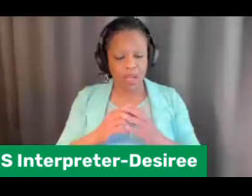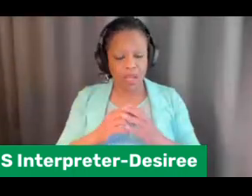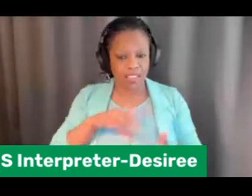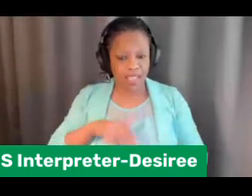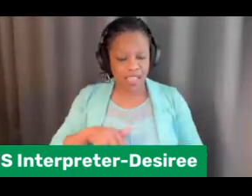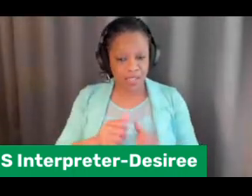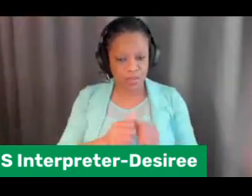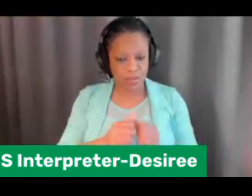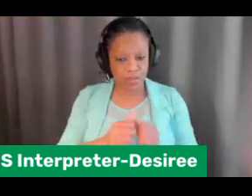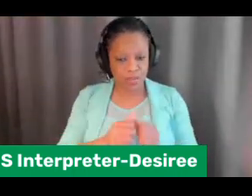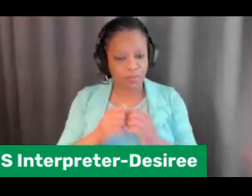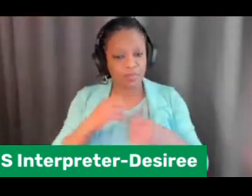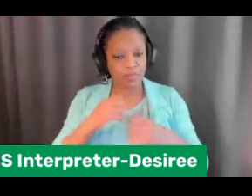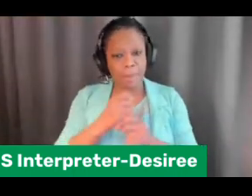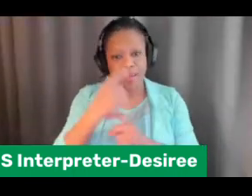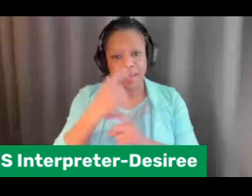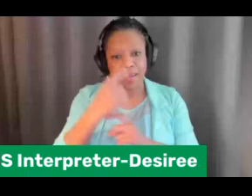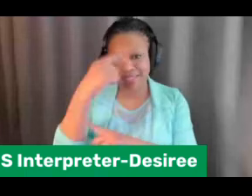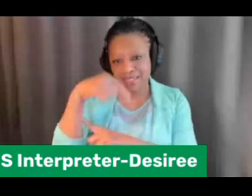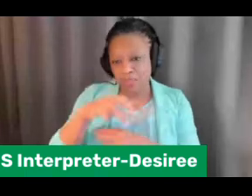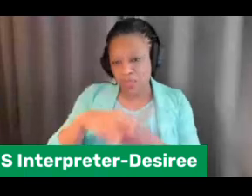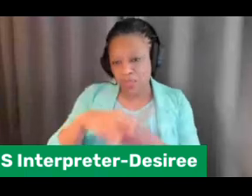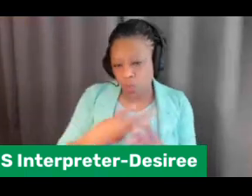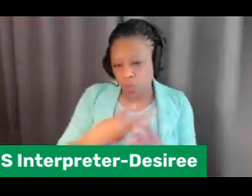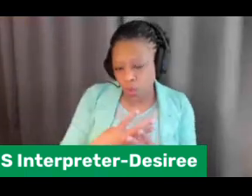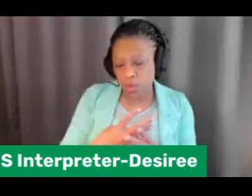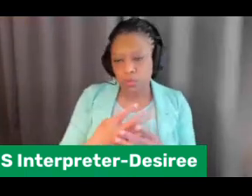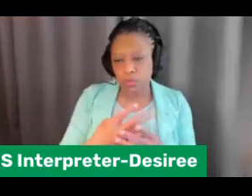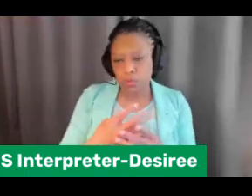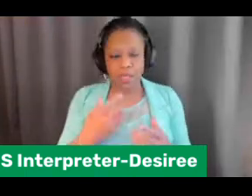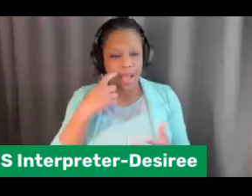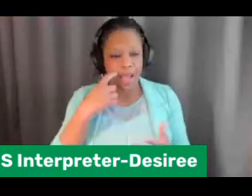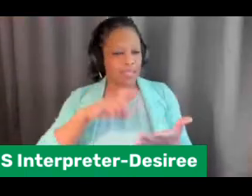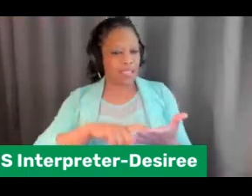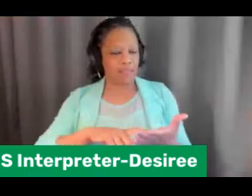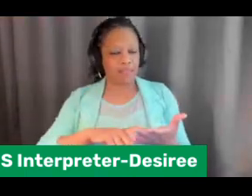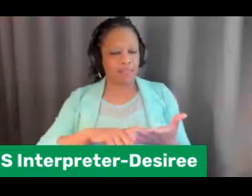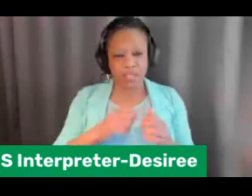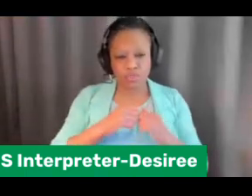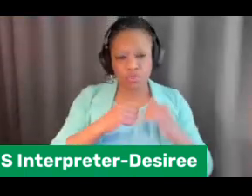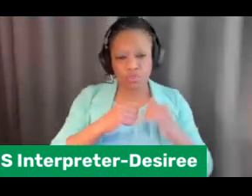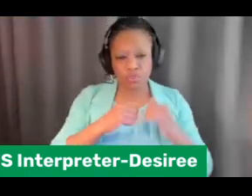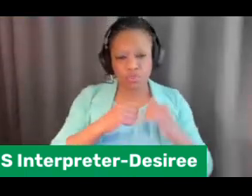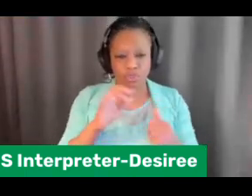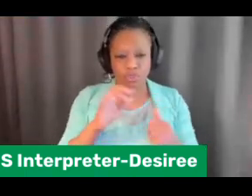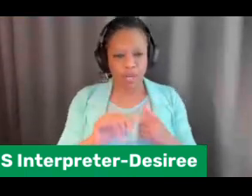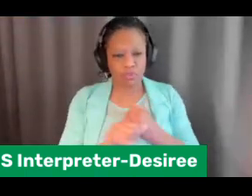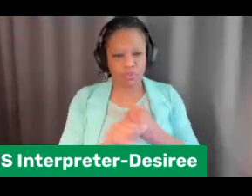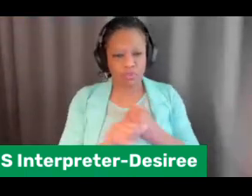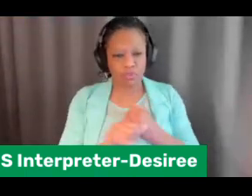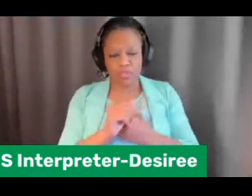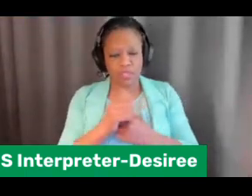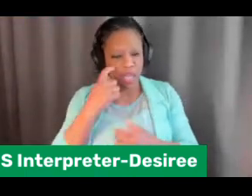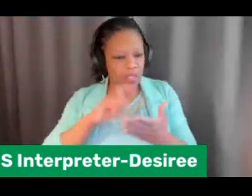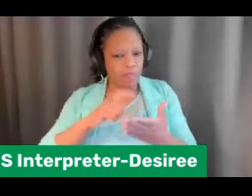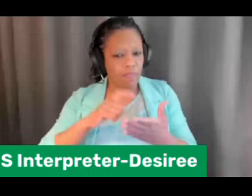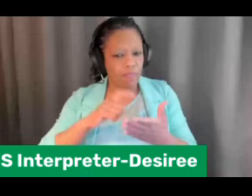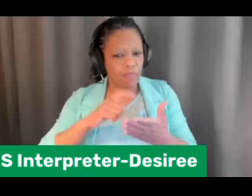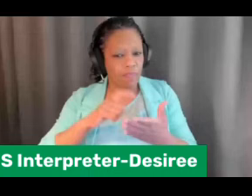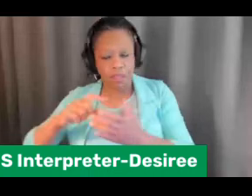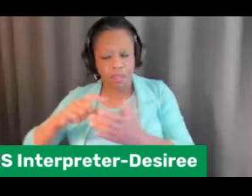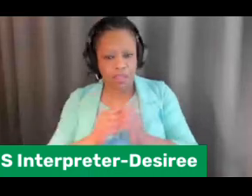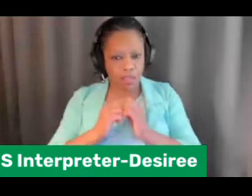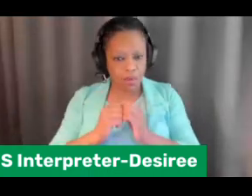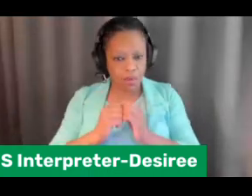making sense of the world together. It's identifying those structures of harm together that are oftentimes seemingly invisible to